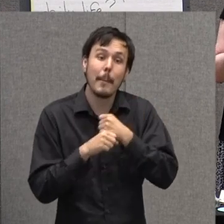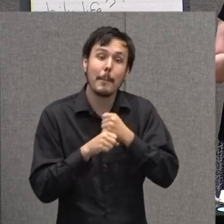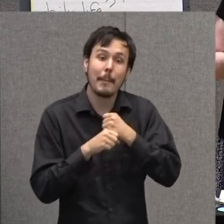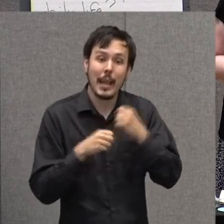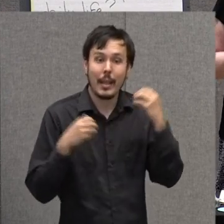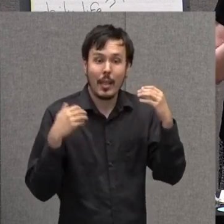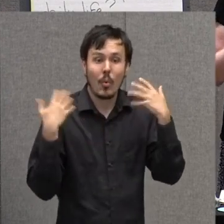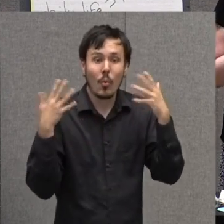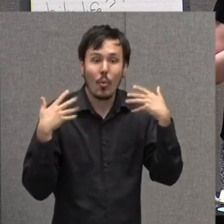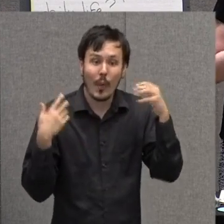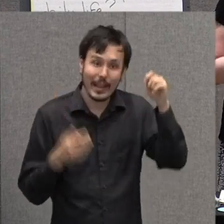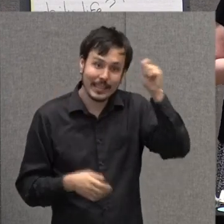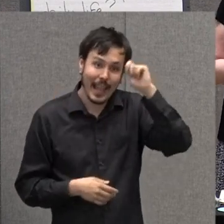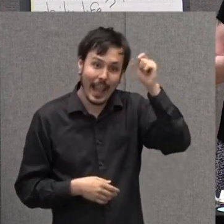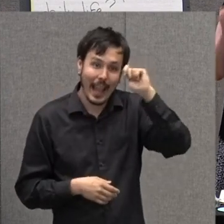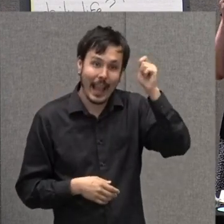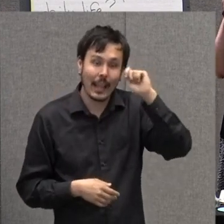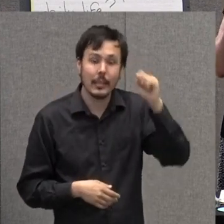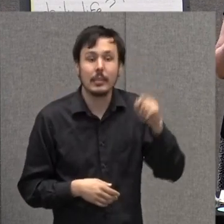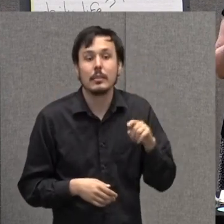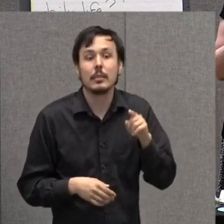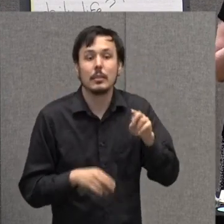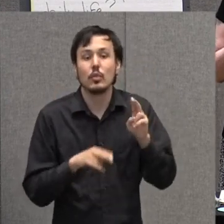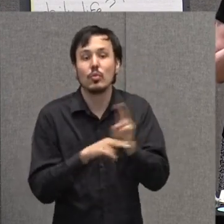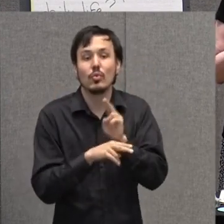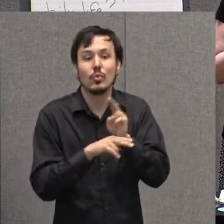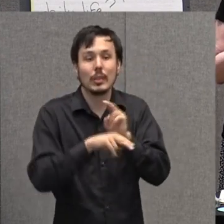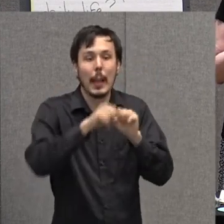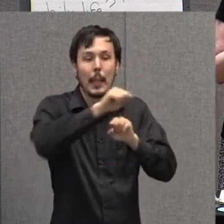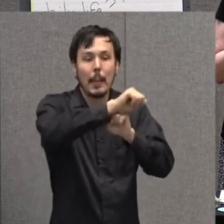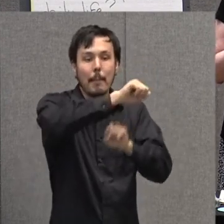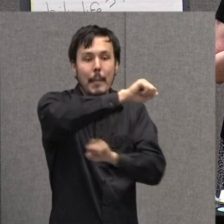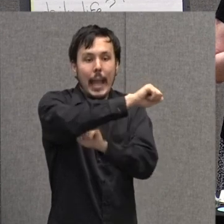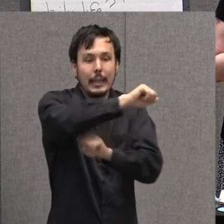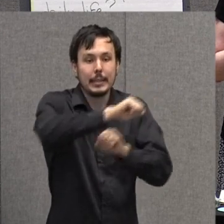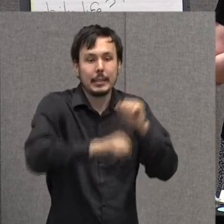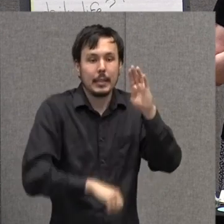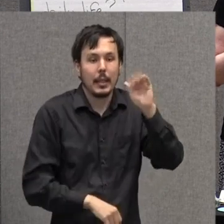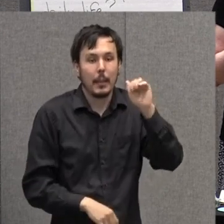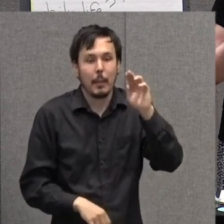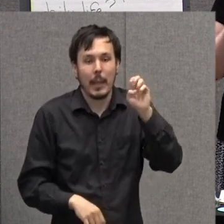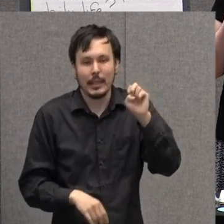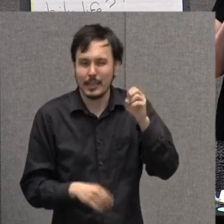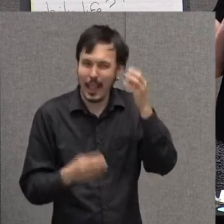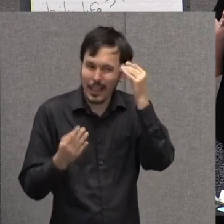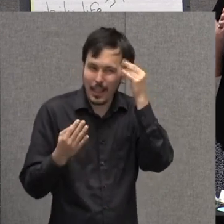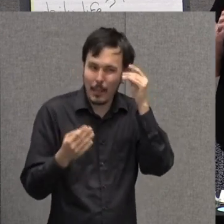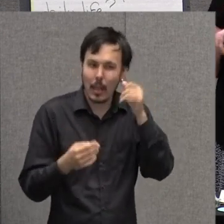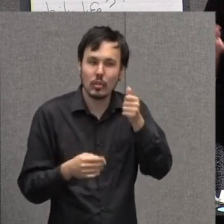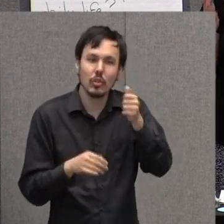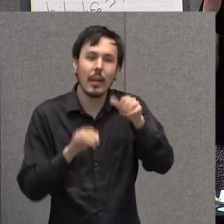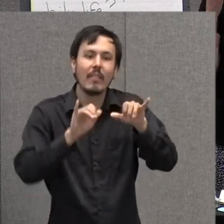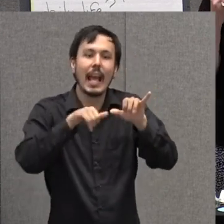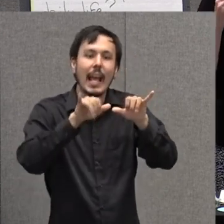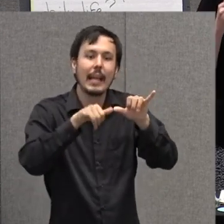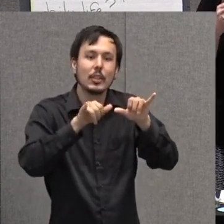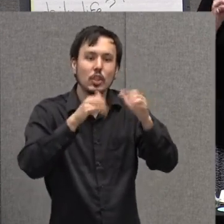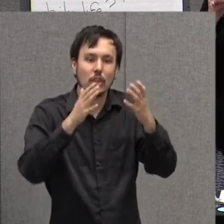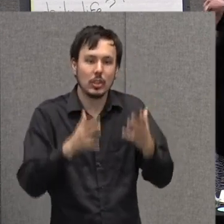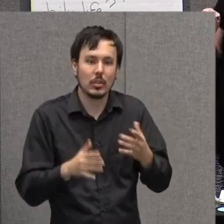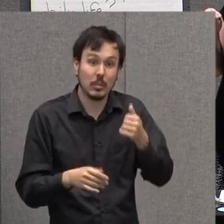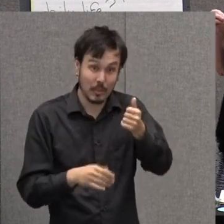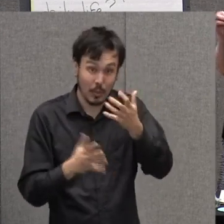crazy hats is going to be the base of your hat. Okay, think about if you were an engineer. If you wanted something